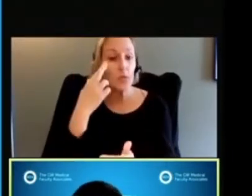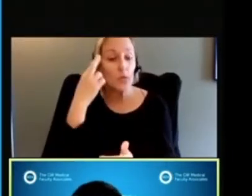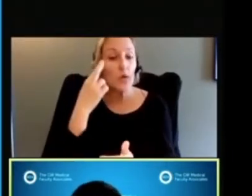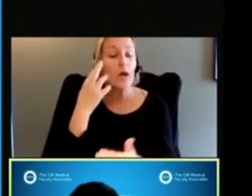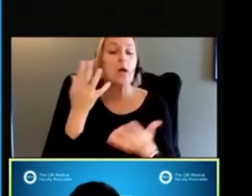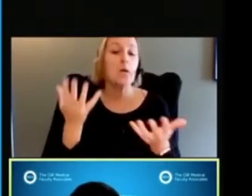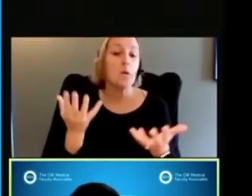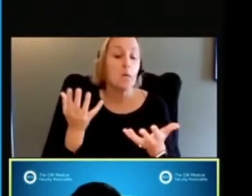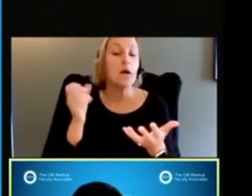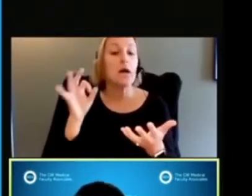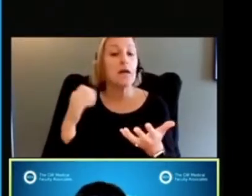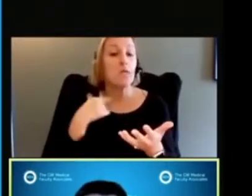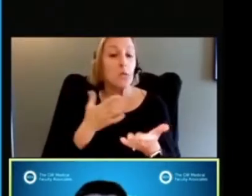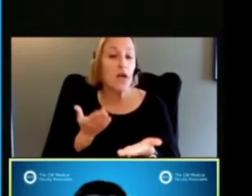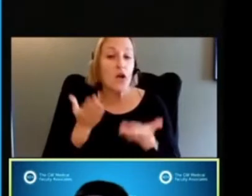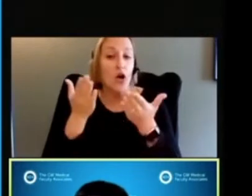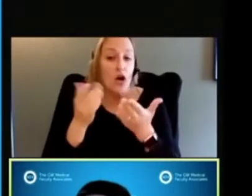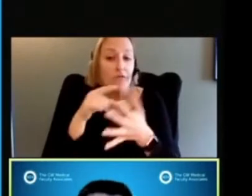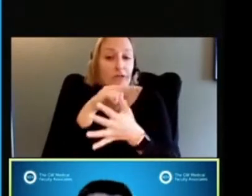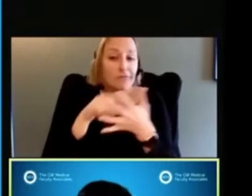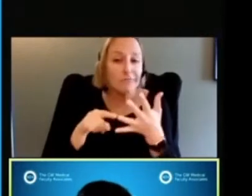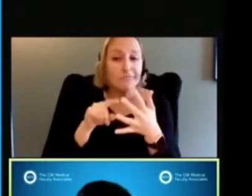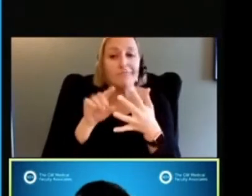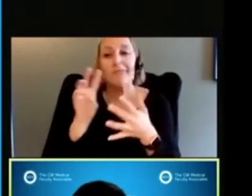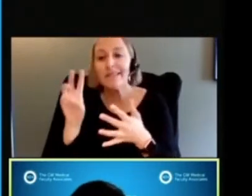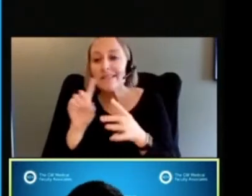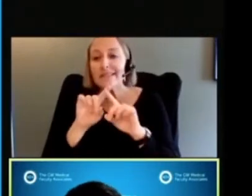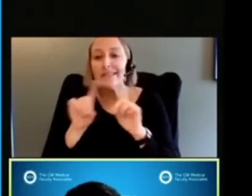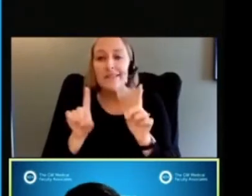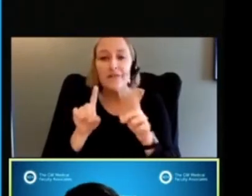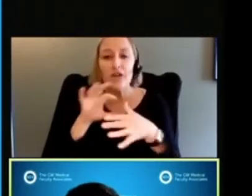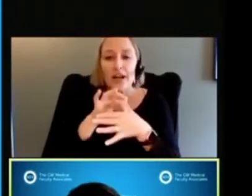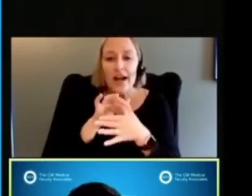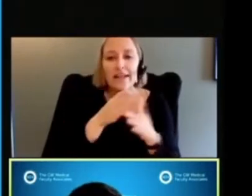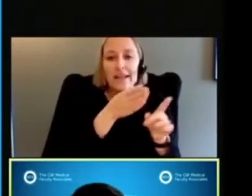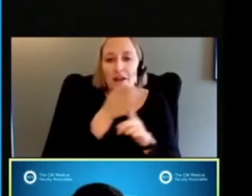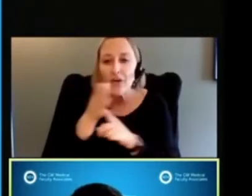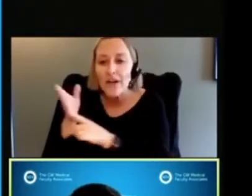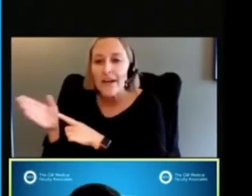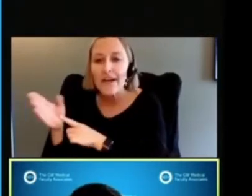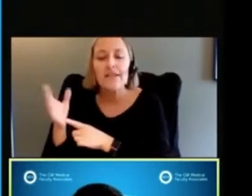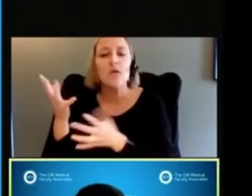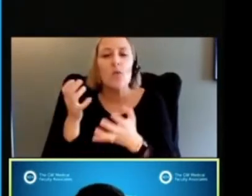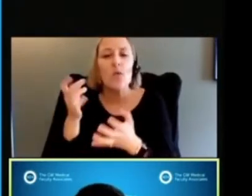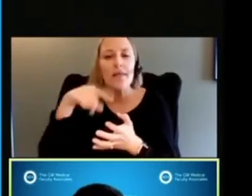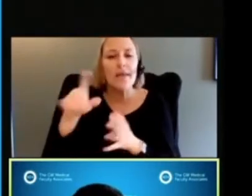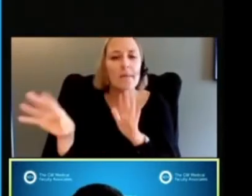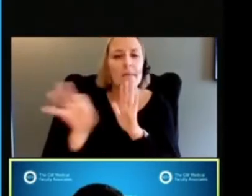in 5 or 6 different areas, please select the one that you're most interested in. And then they would get handed